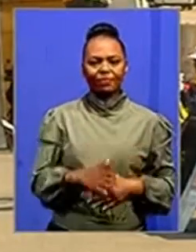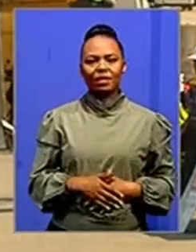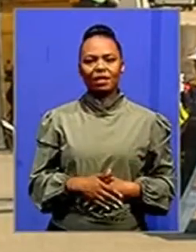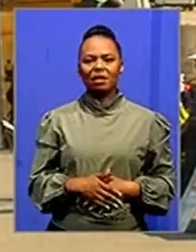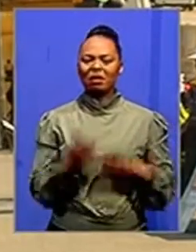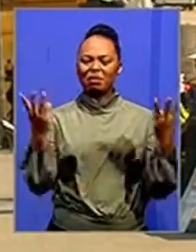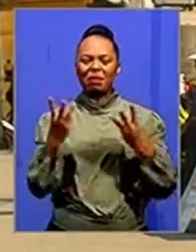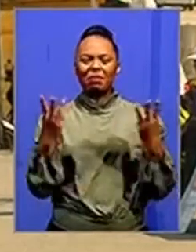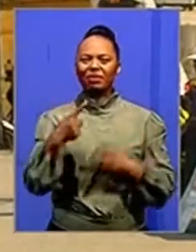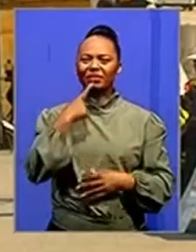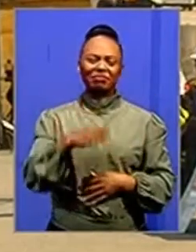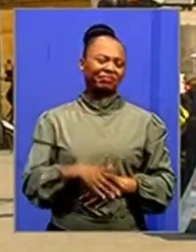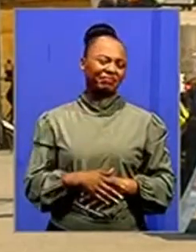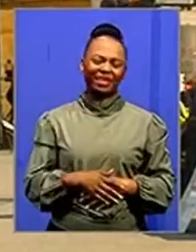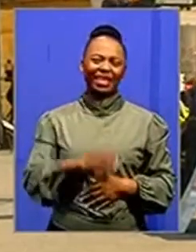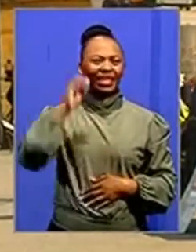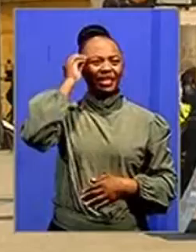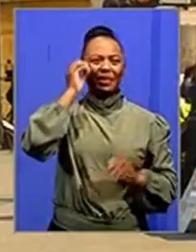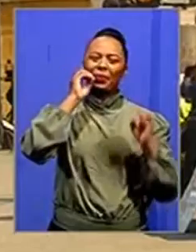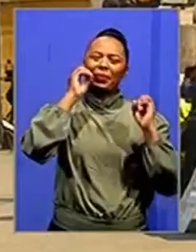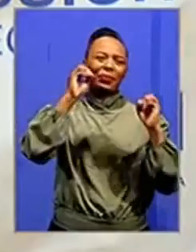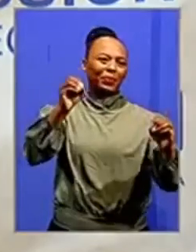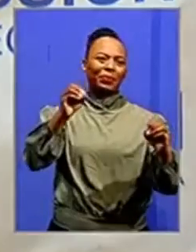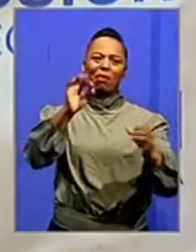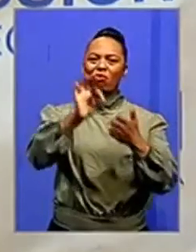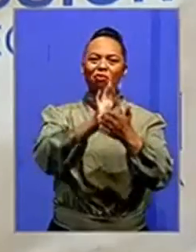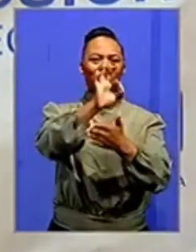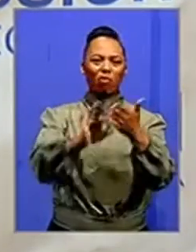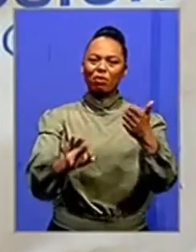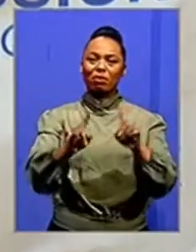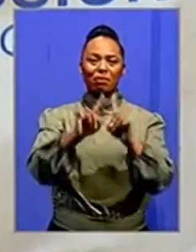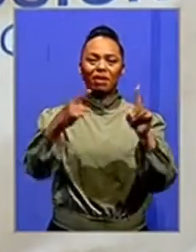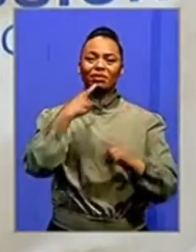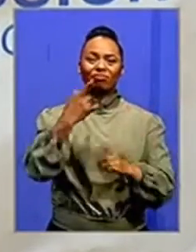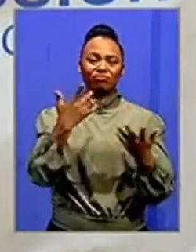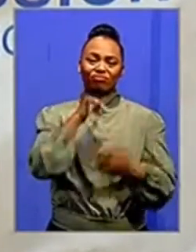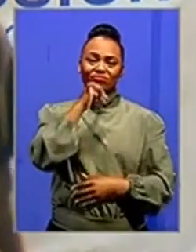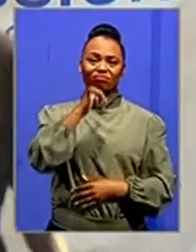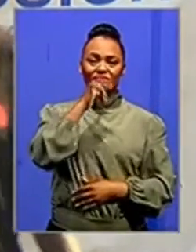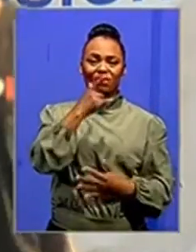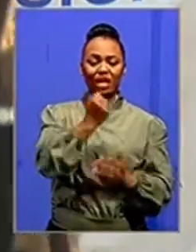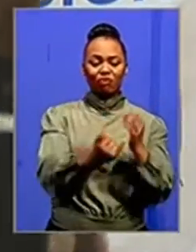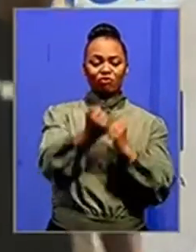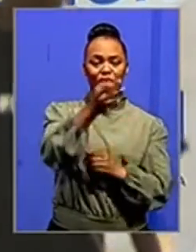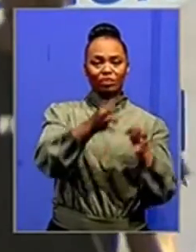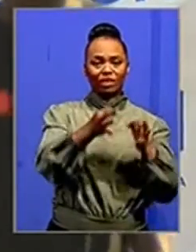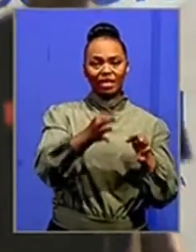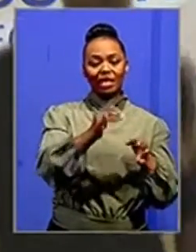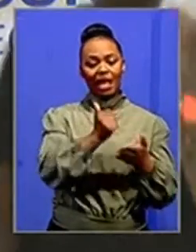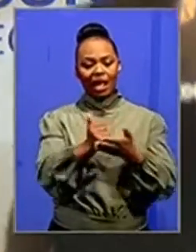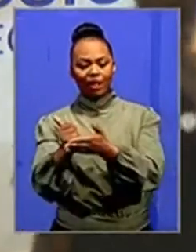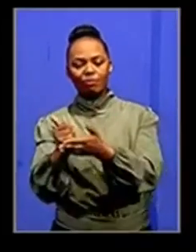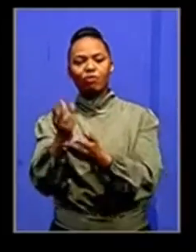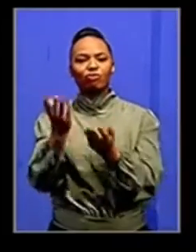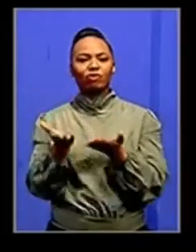ya kgetha empa bonkgetheng ba ikemetseng ba tshepisa hore ba tla sebelletsa bakgethi ka botshepehi ha fela ba ka fumana